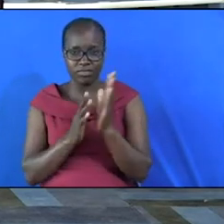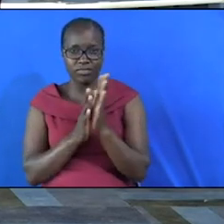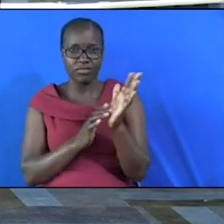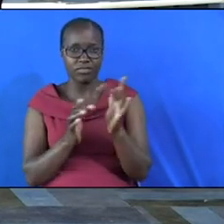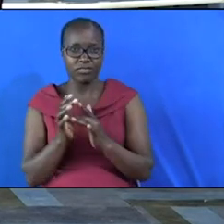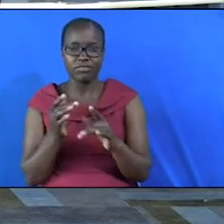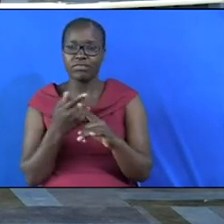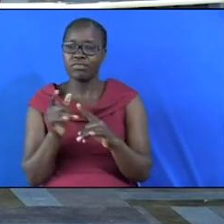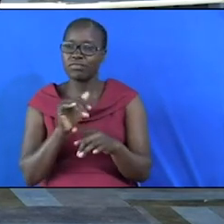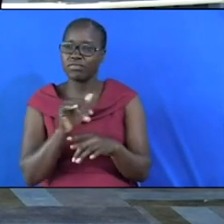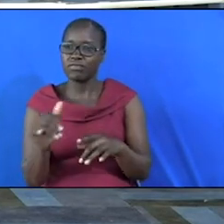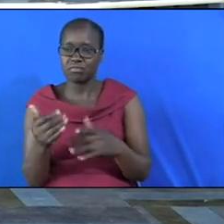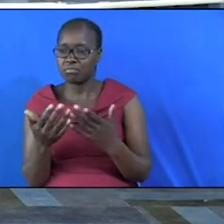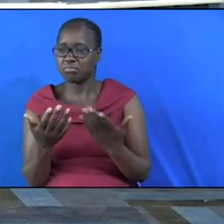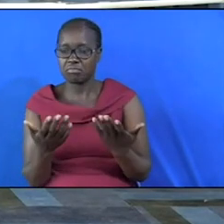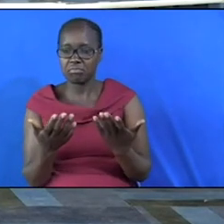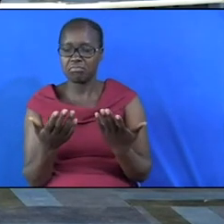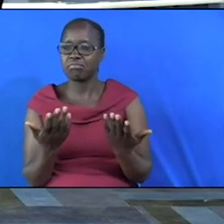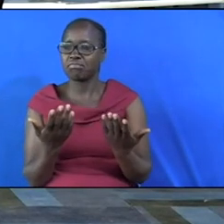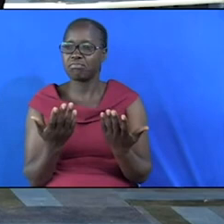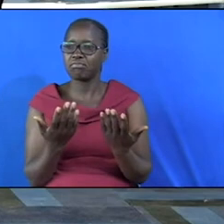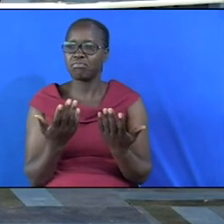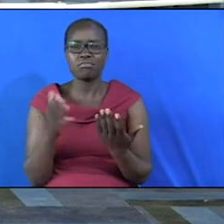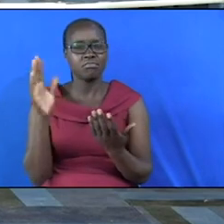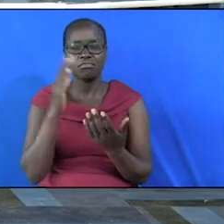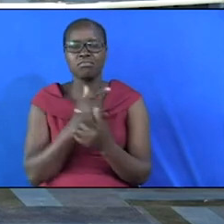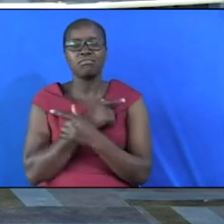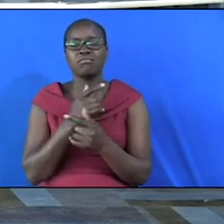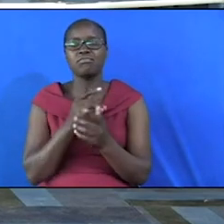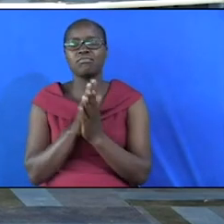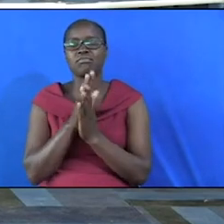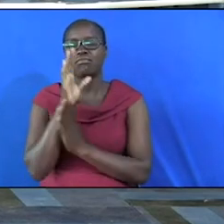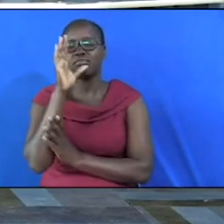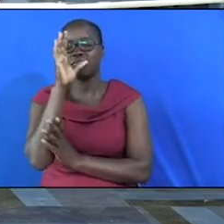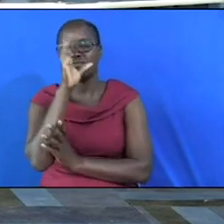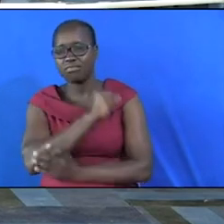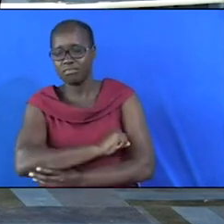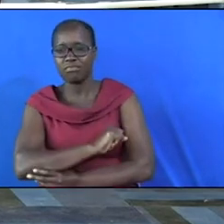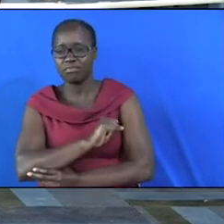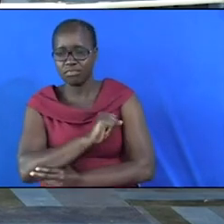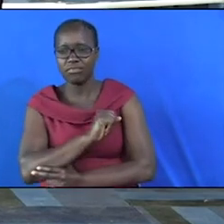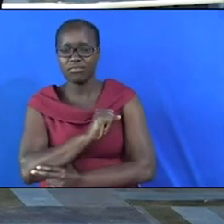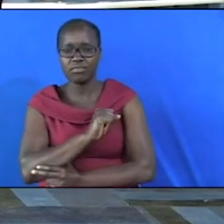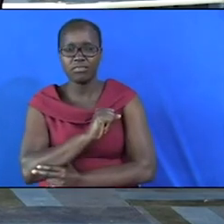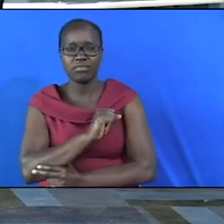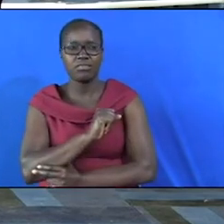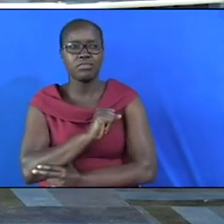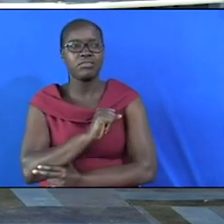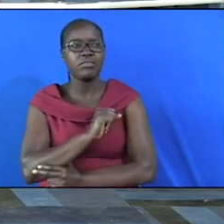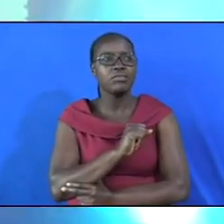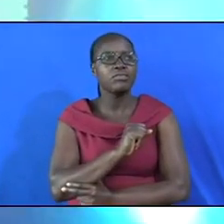who thought they will make it to heaven will miss out. Okay, you didn't get me? So let me explain it.